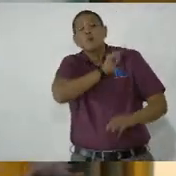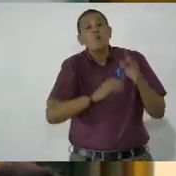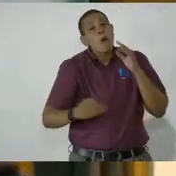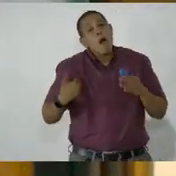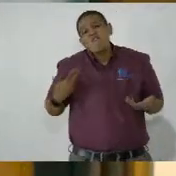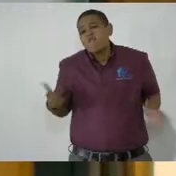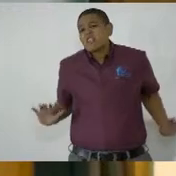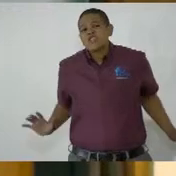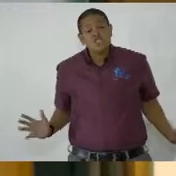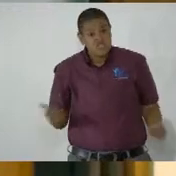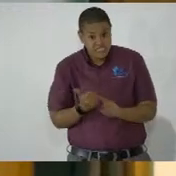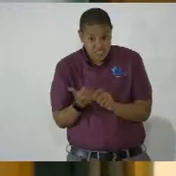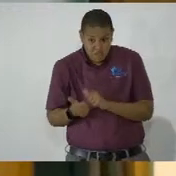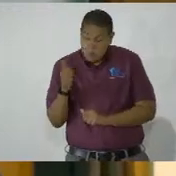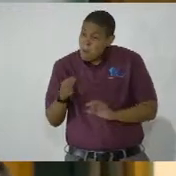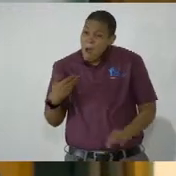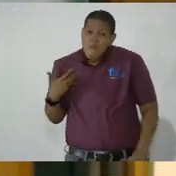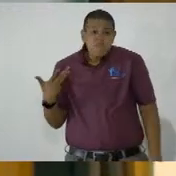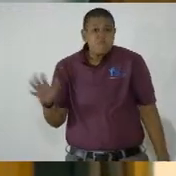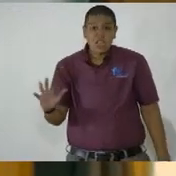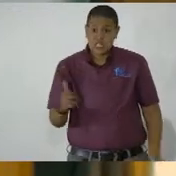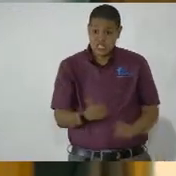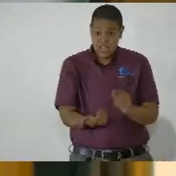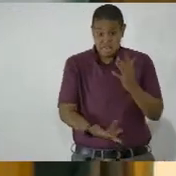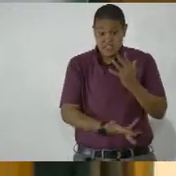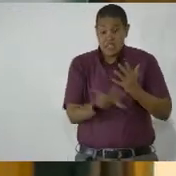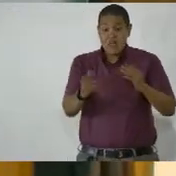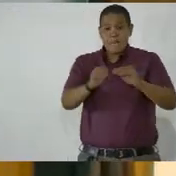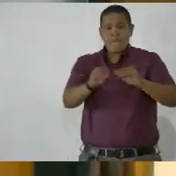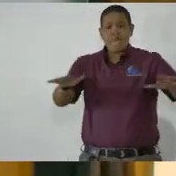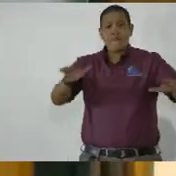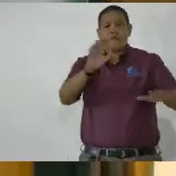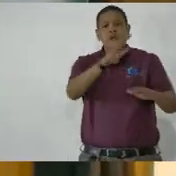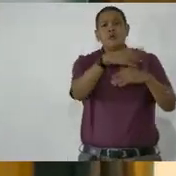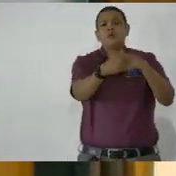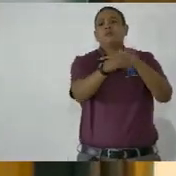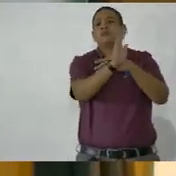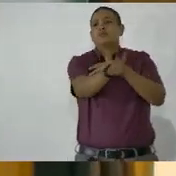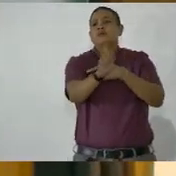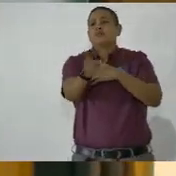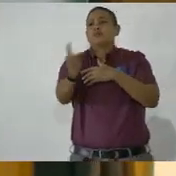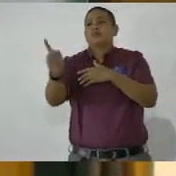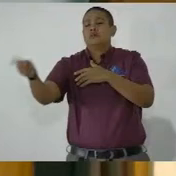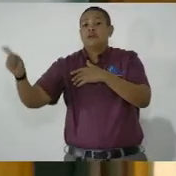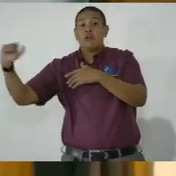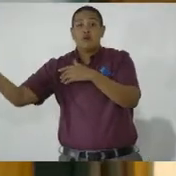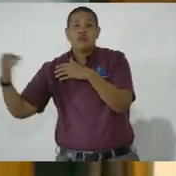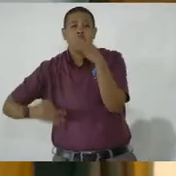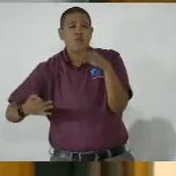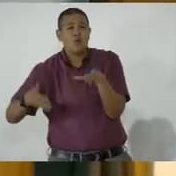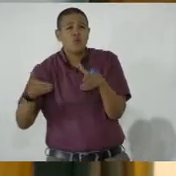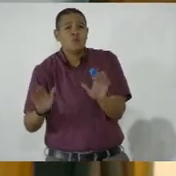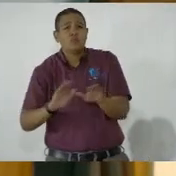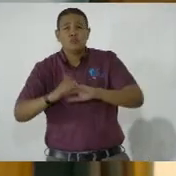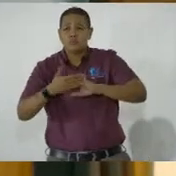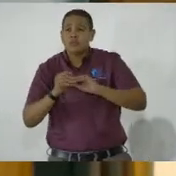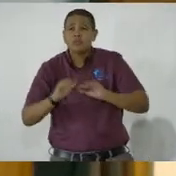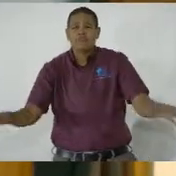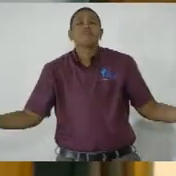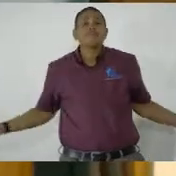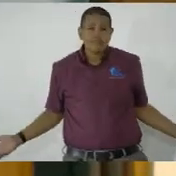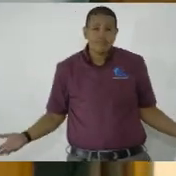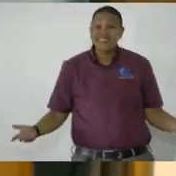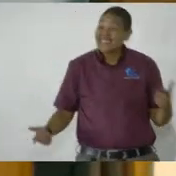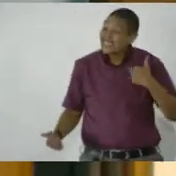Court, and the technology is now being replicated in other courtrooms across the island.